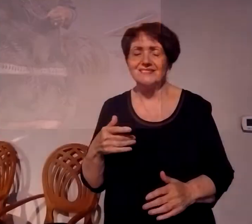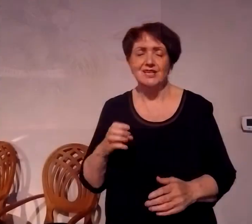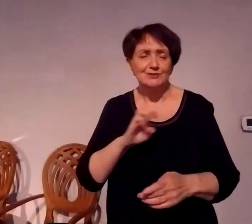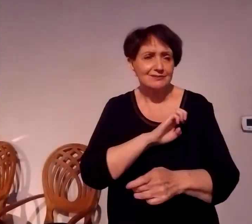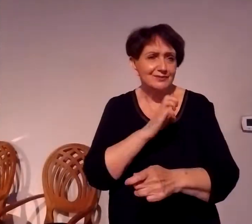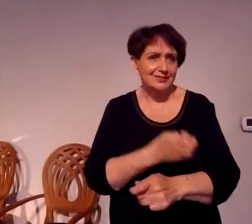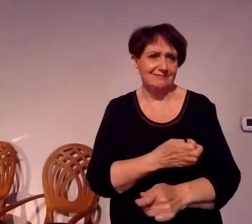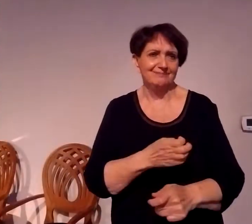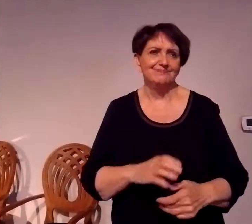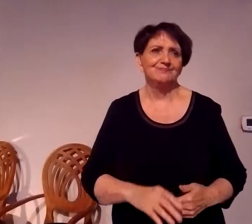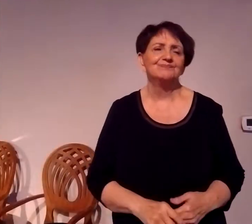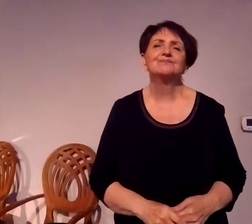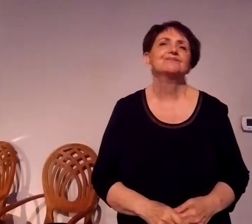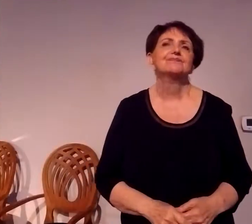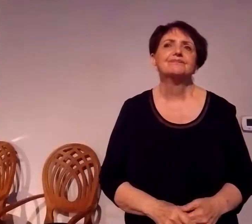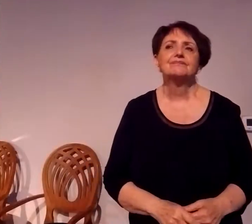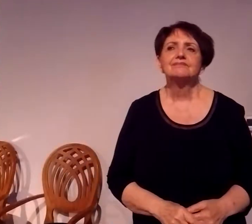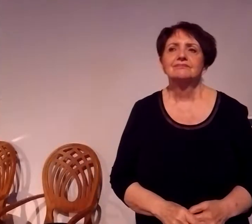energy.